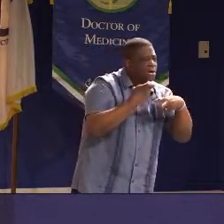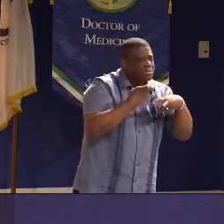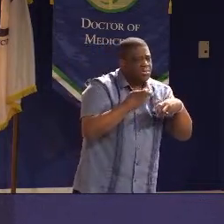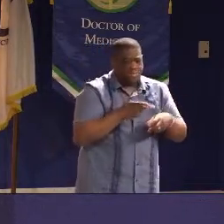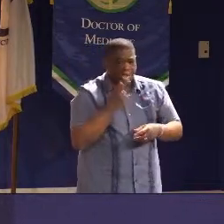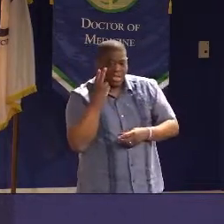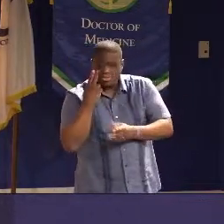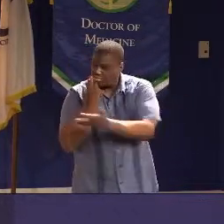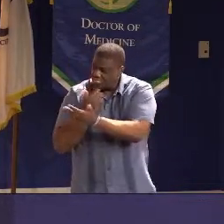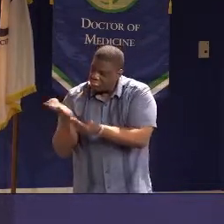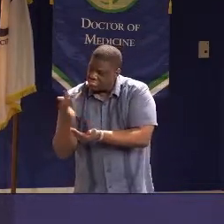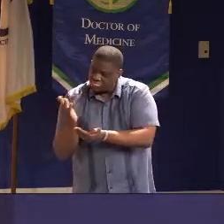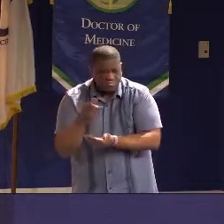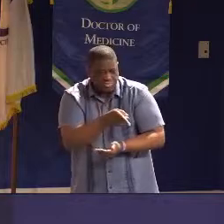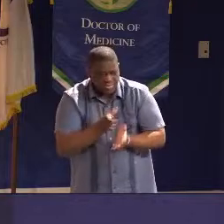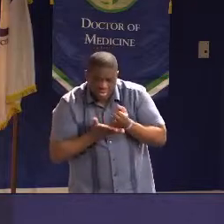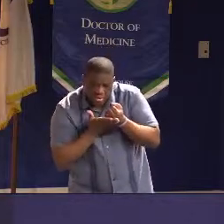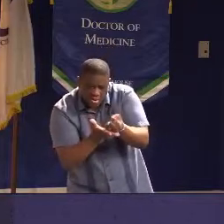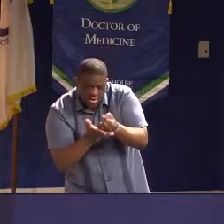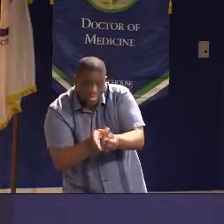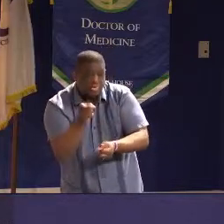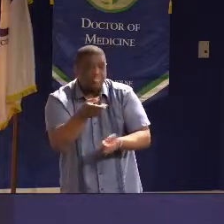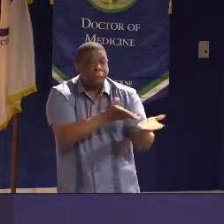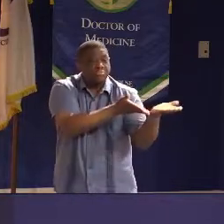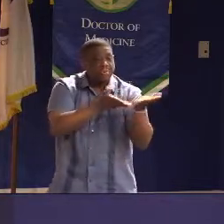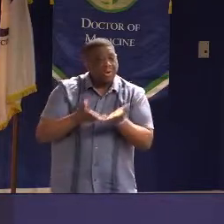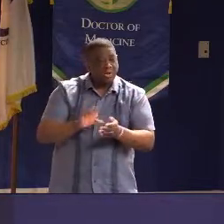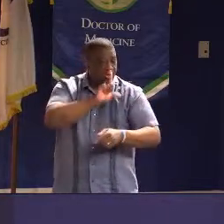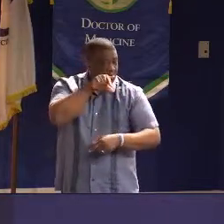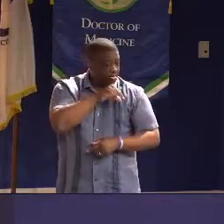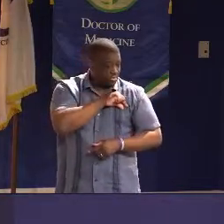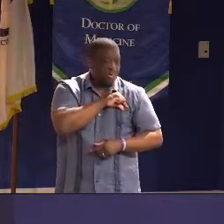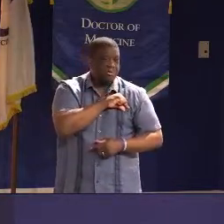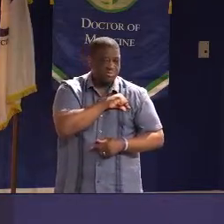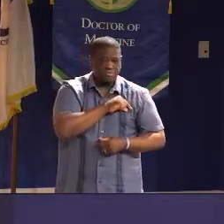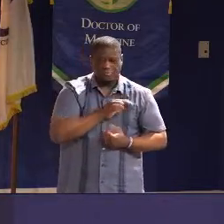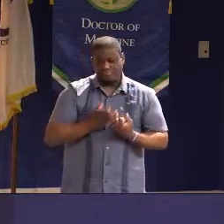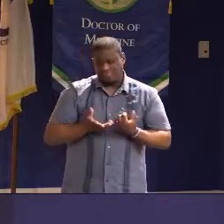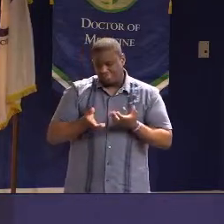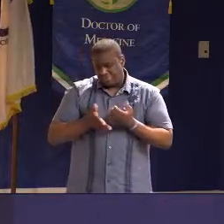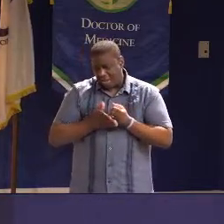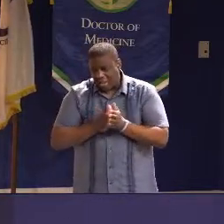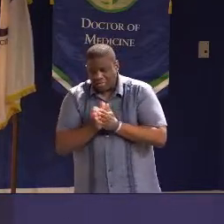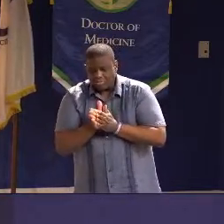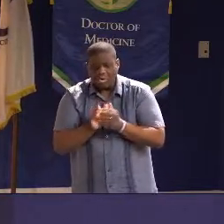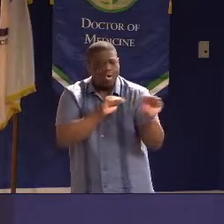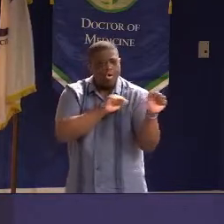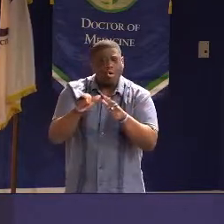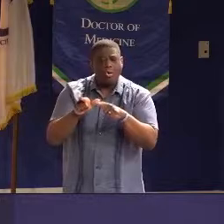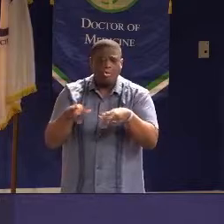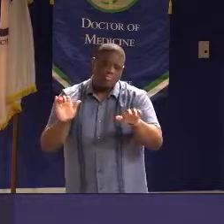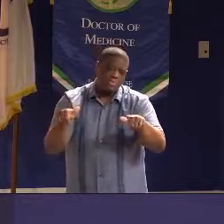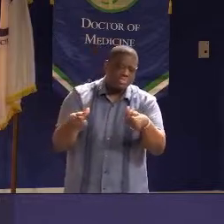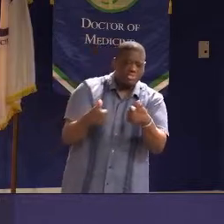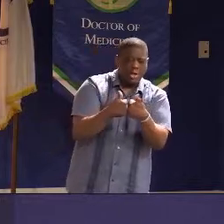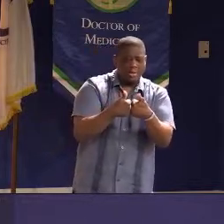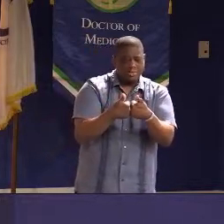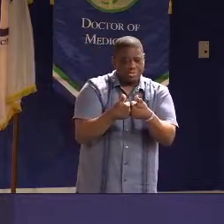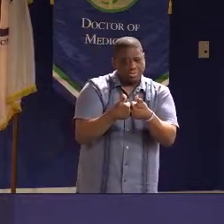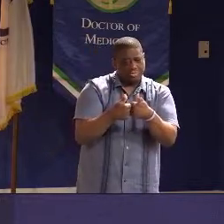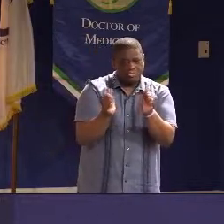seek your help. You bring grace, handling both triumphs and setbacks with dignity